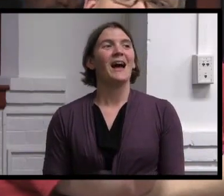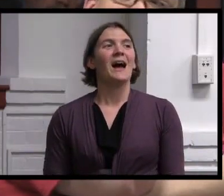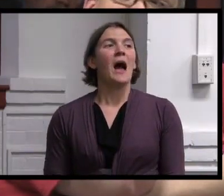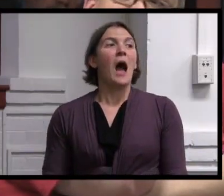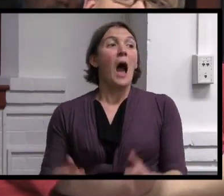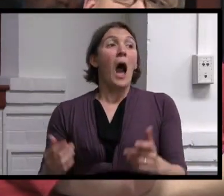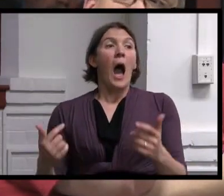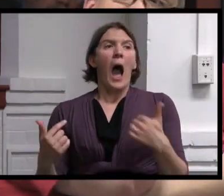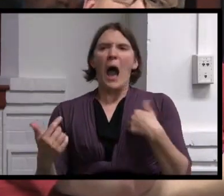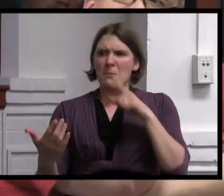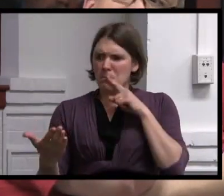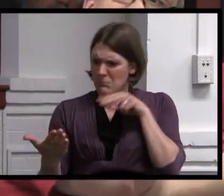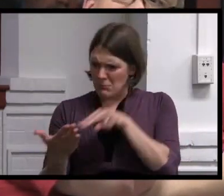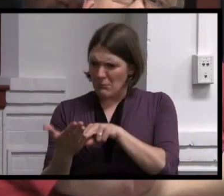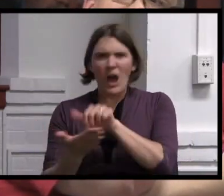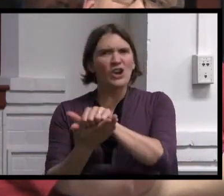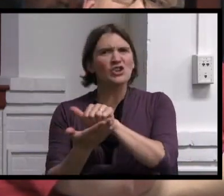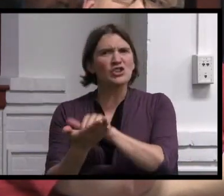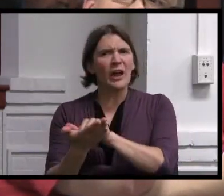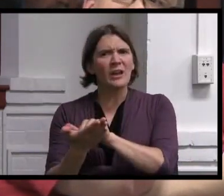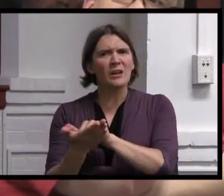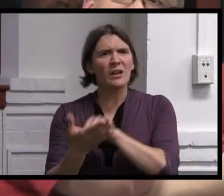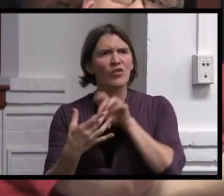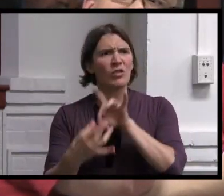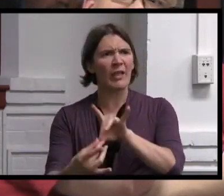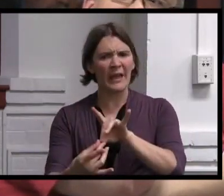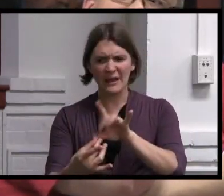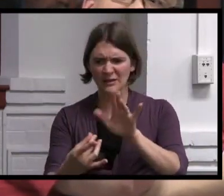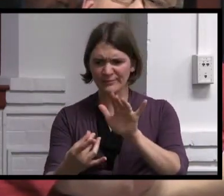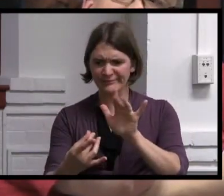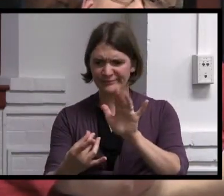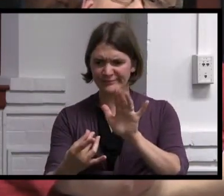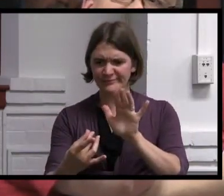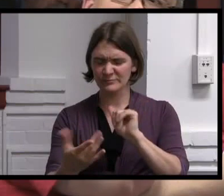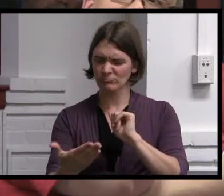And I didn't see anything on the agenda concerning